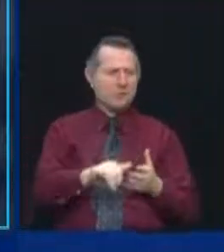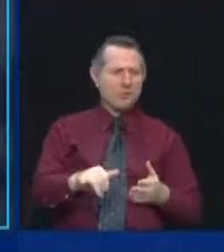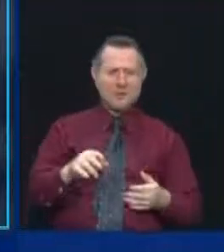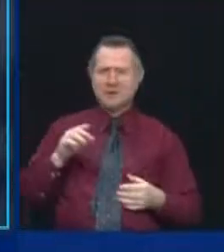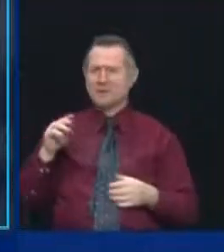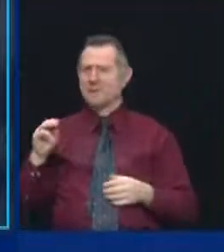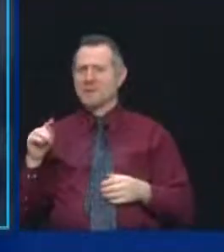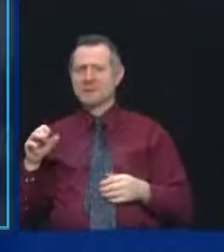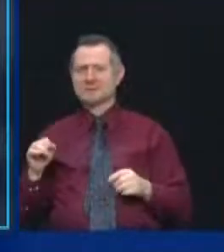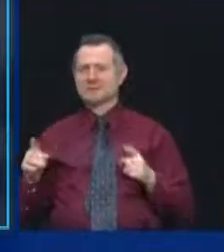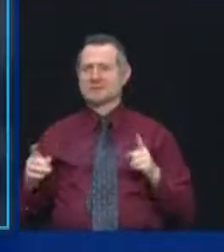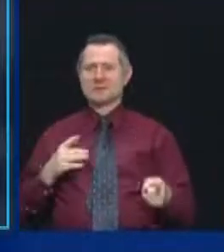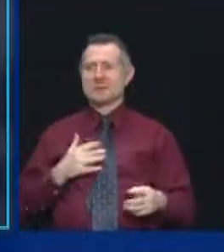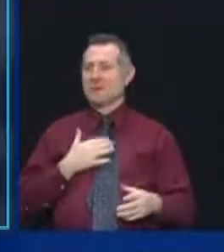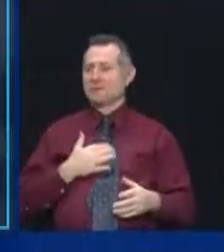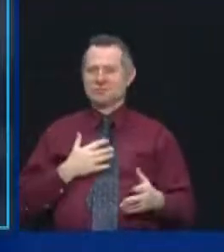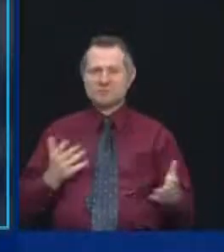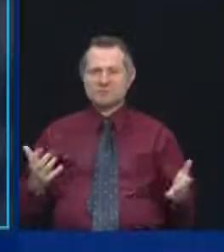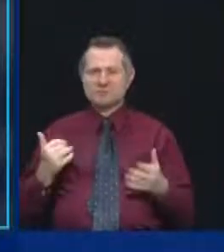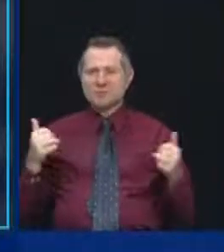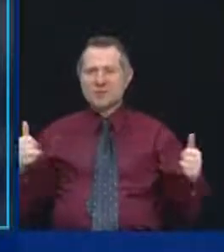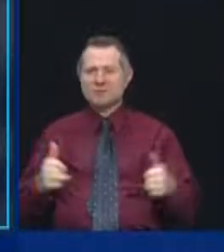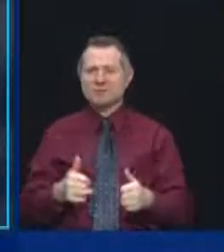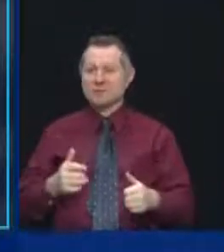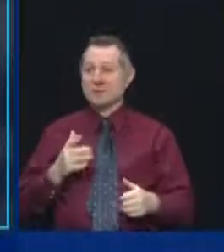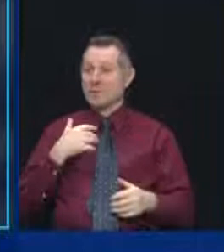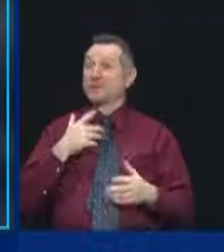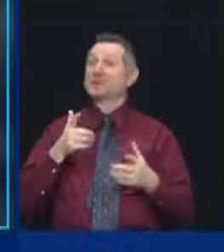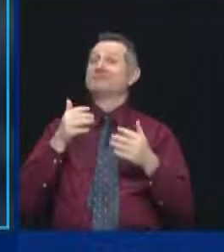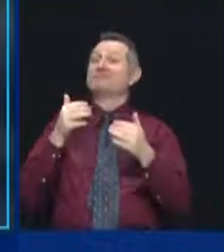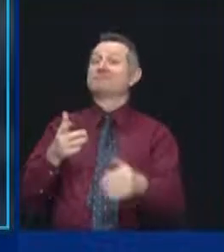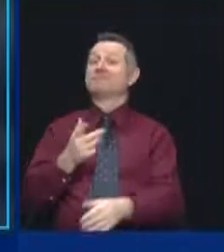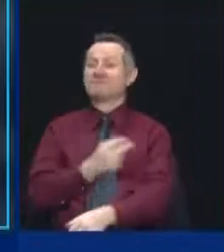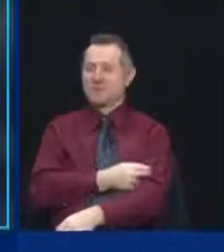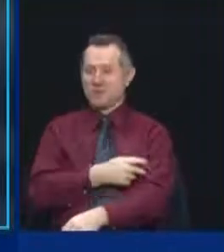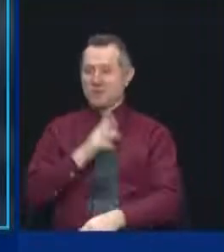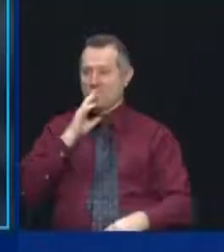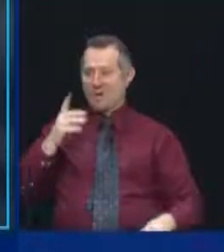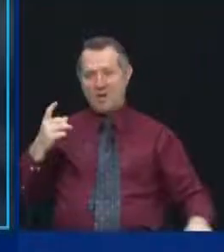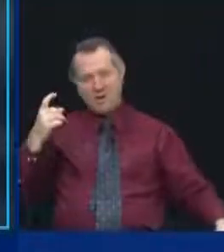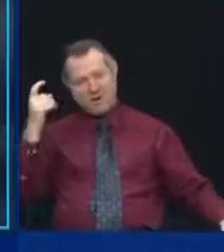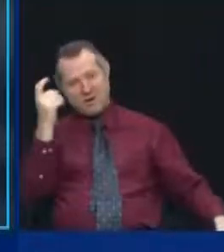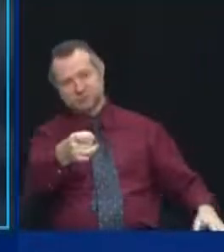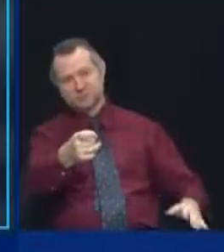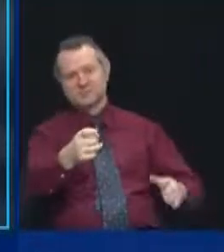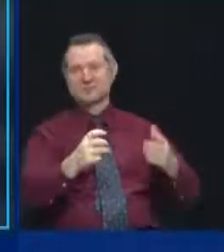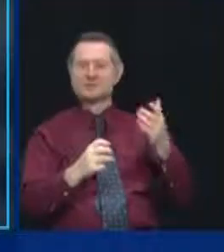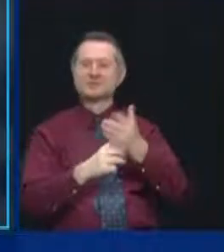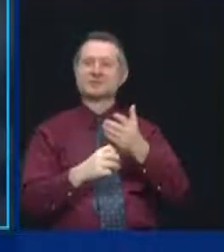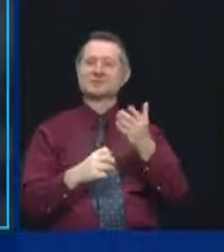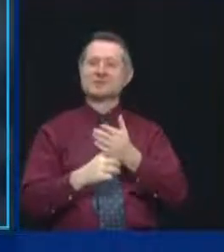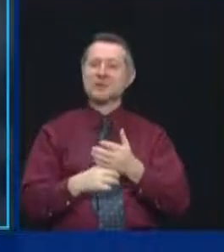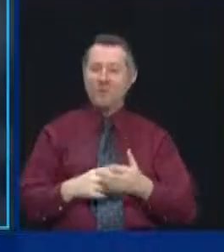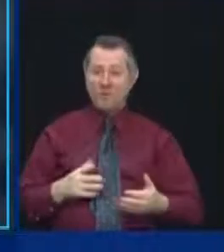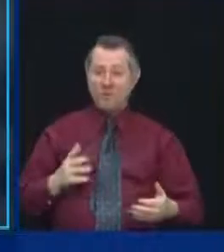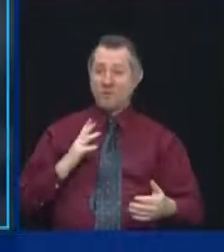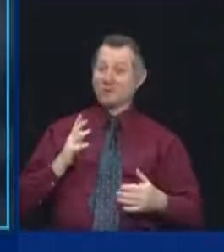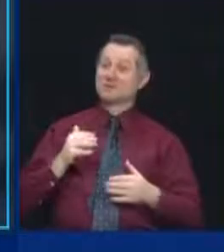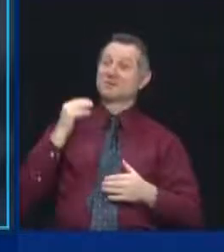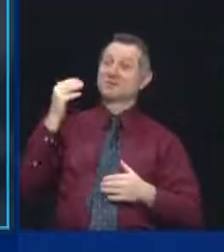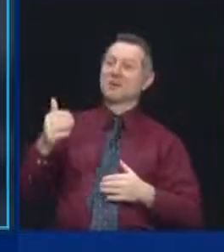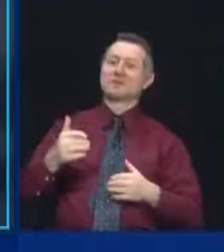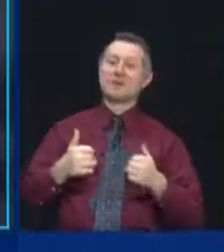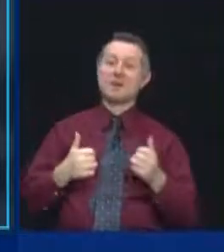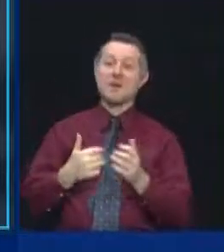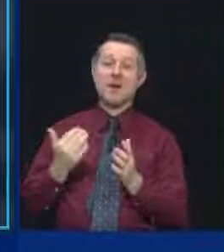get a vaccine, they will give you a free ticket to the game. And next time you go to the game and you're